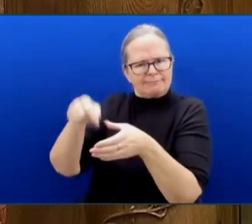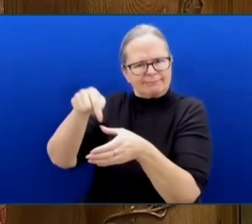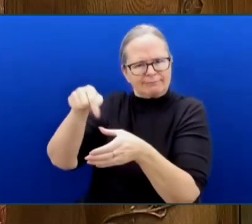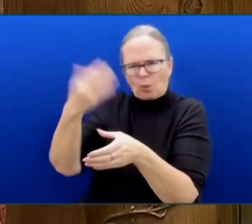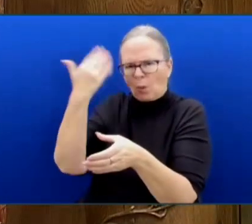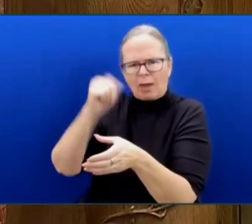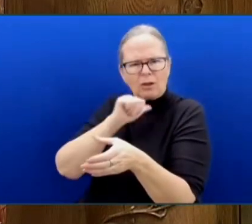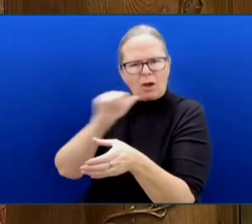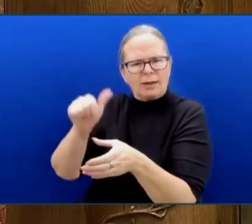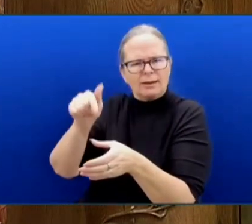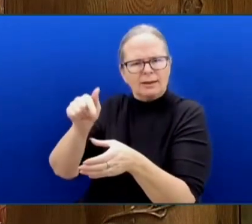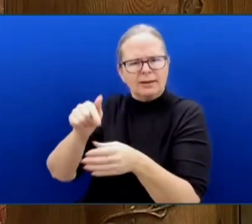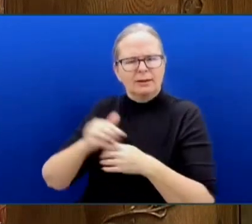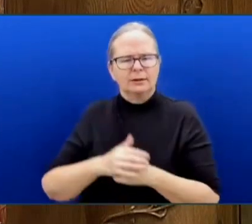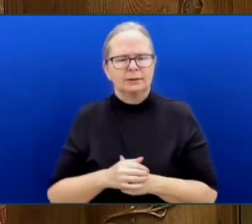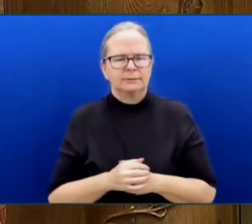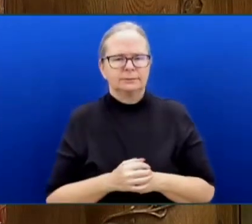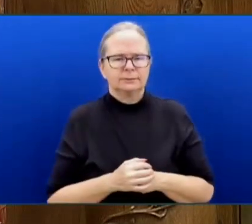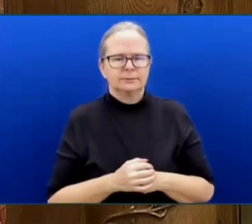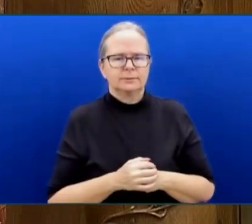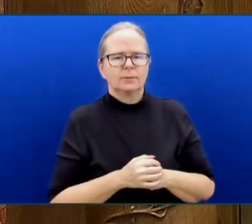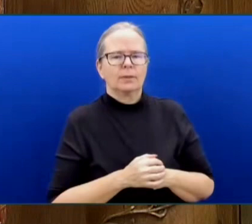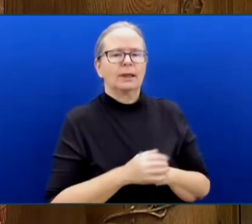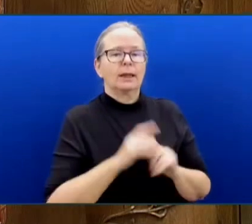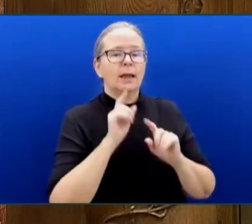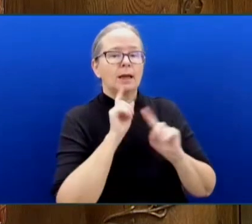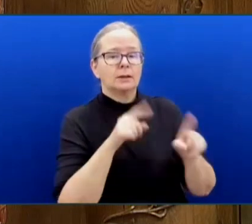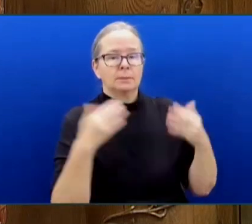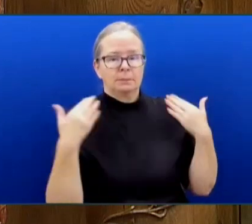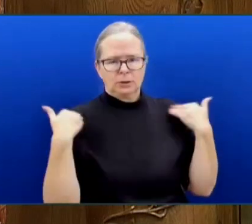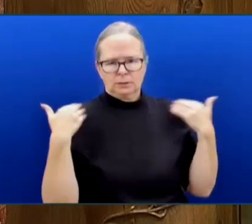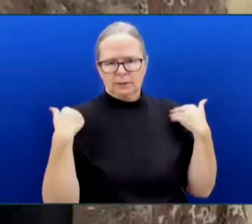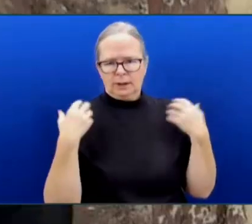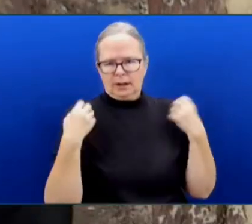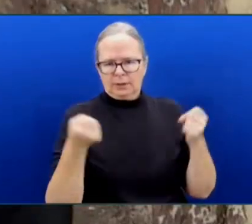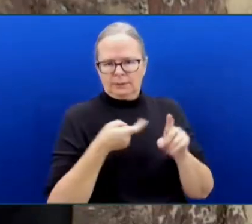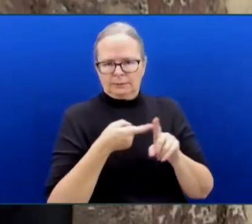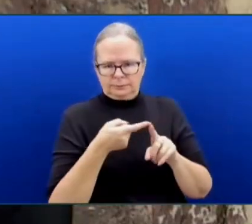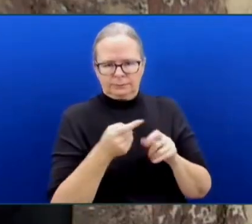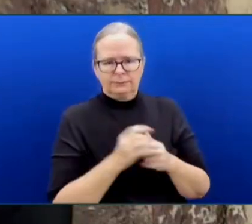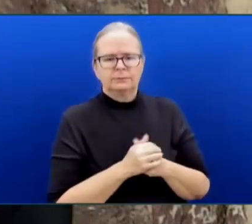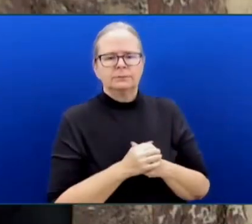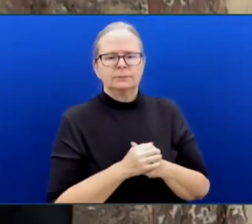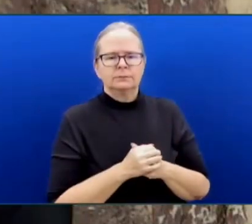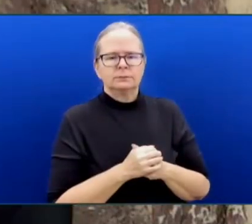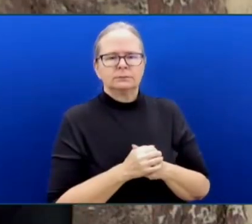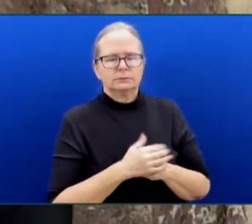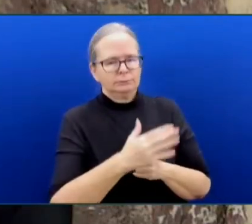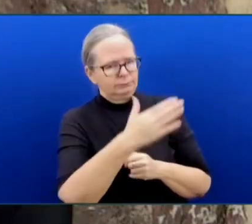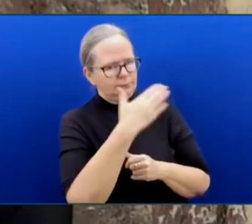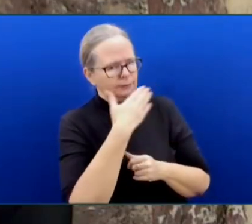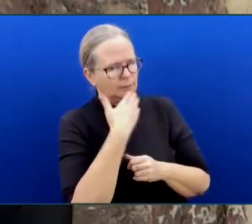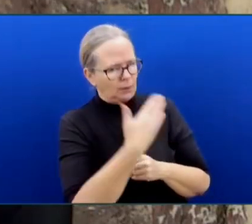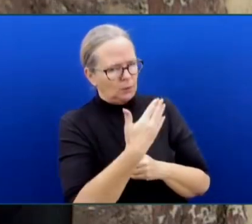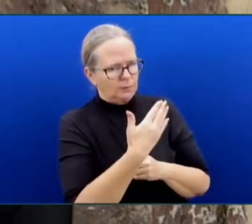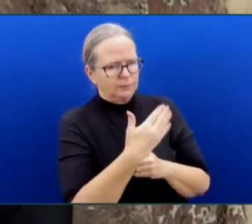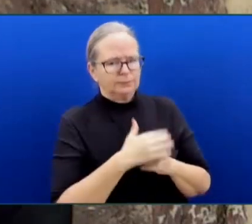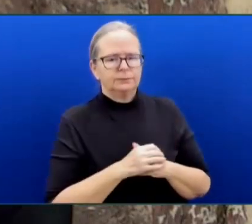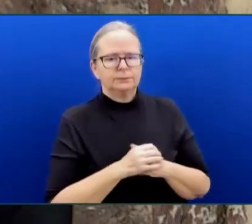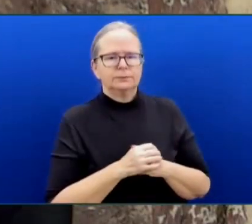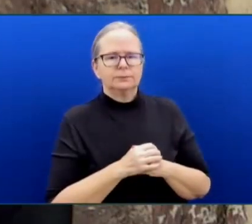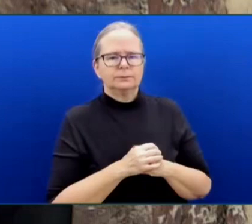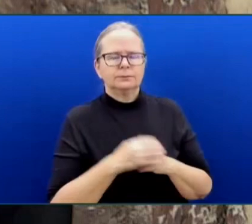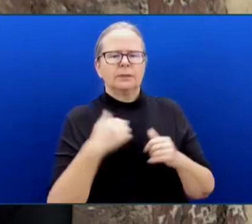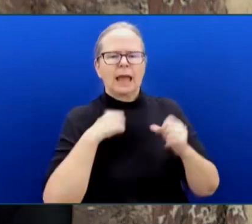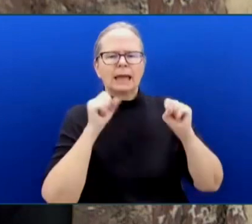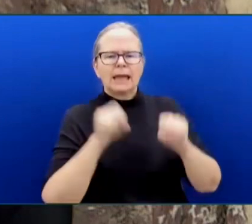Minister of Health. Thank you very much, Honourable Speaker, and this will give me an opportunity to respond to the questions raised